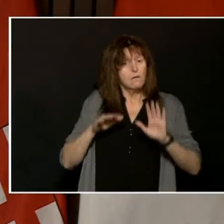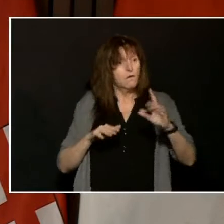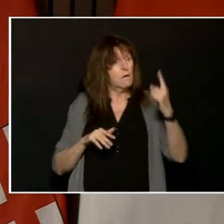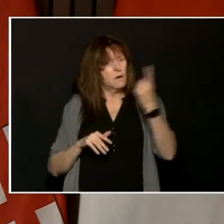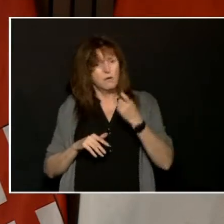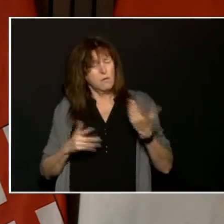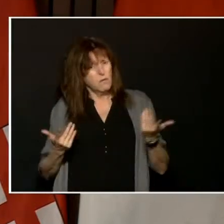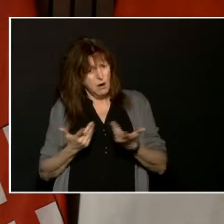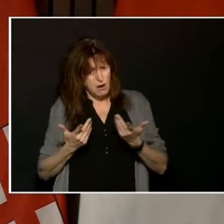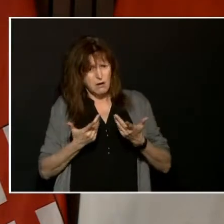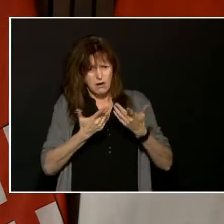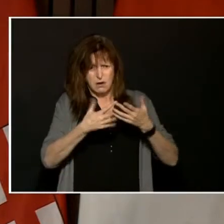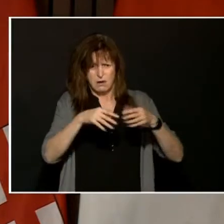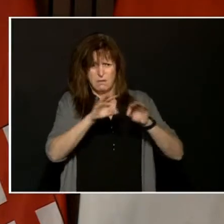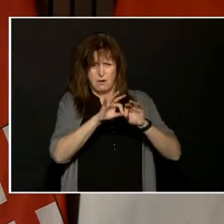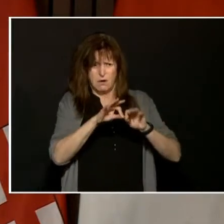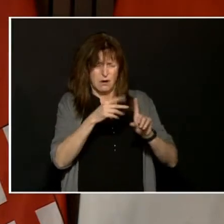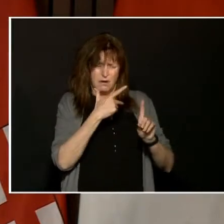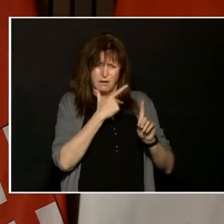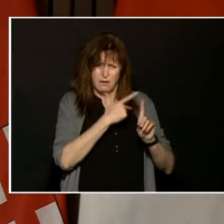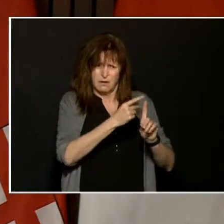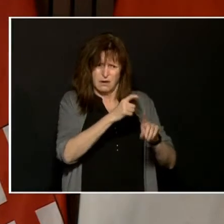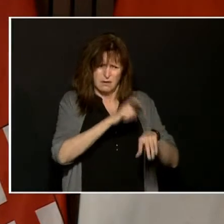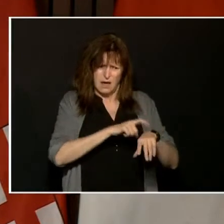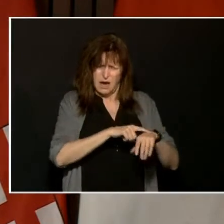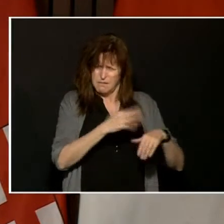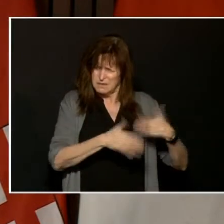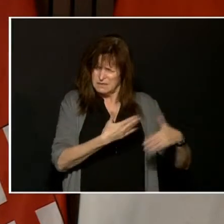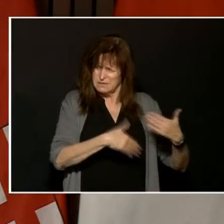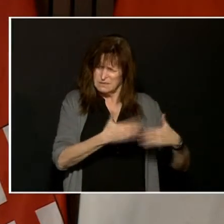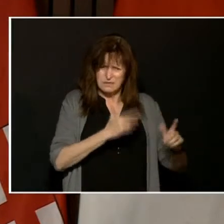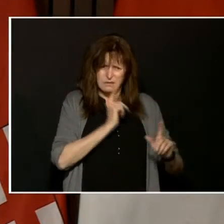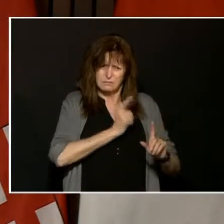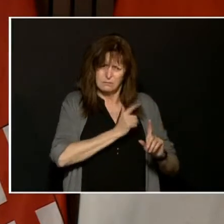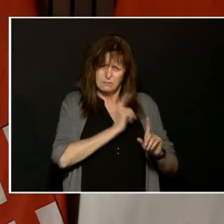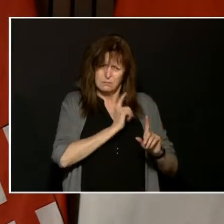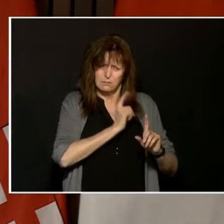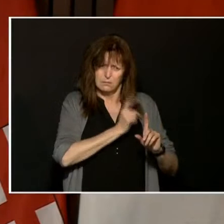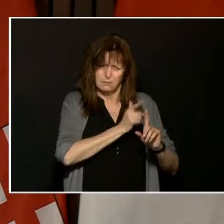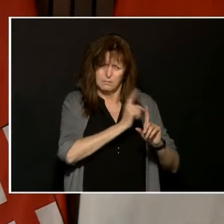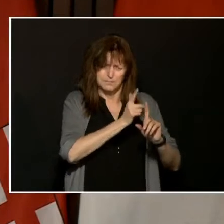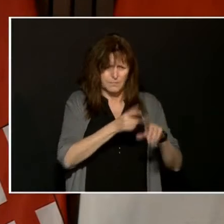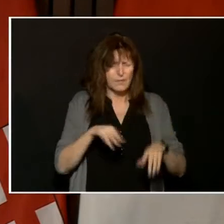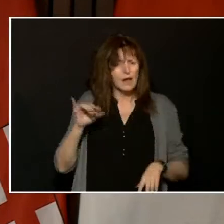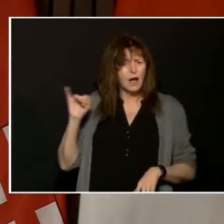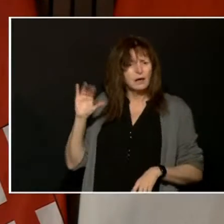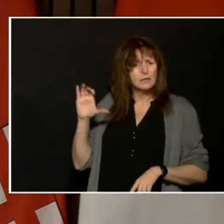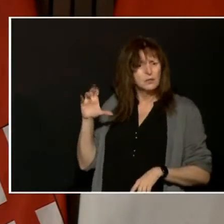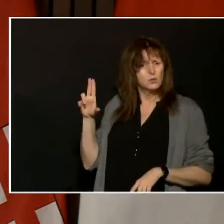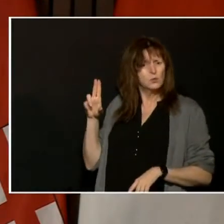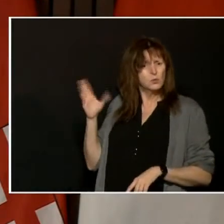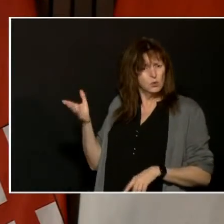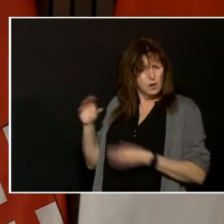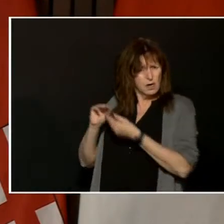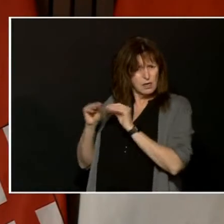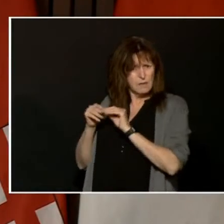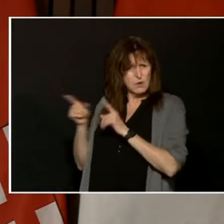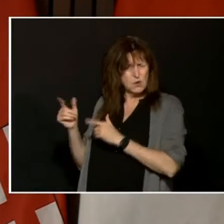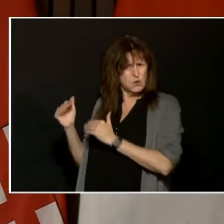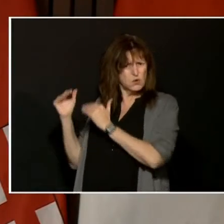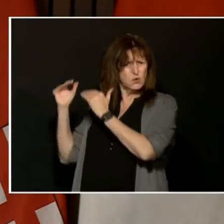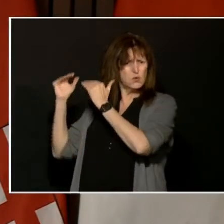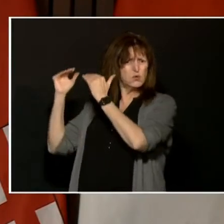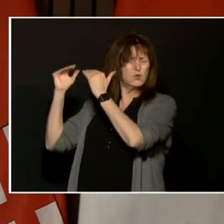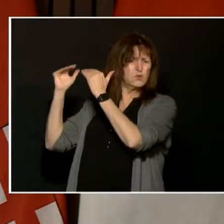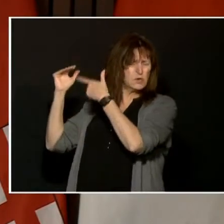really important to be careful and cautious about what we do because the ICU the ICU occupancy still does remain very high. That's an